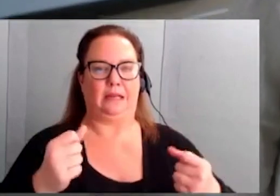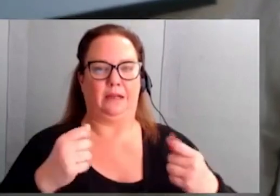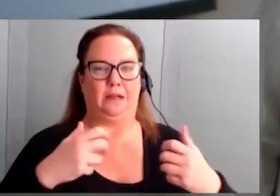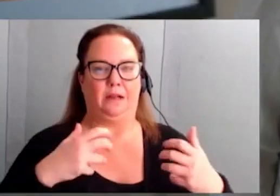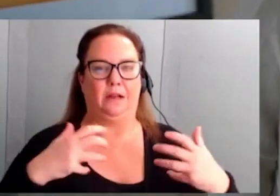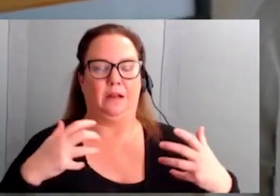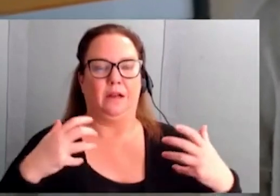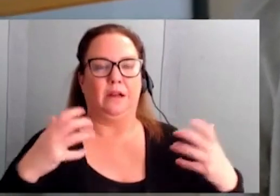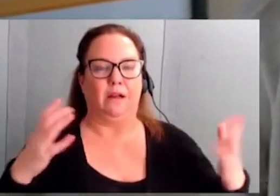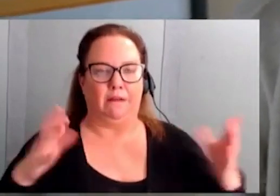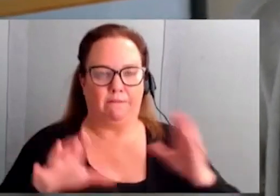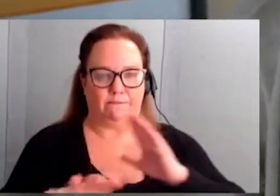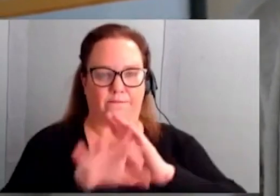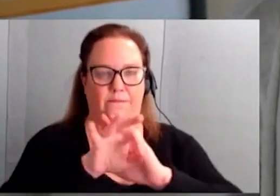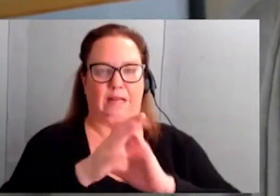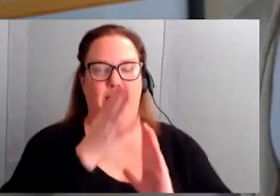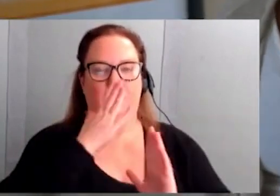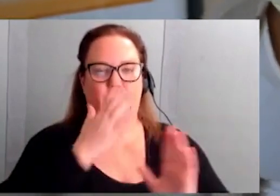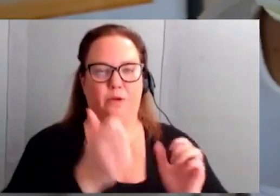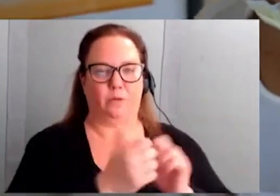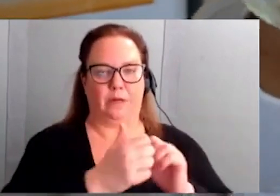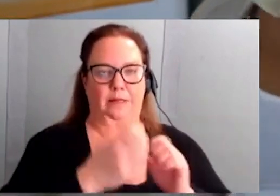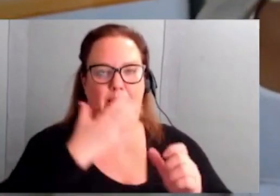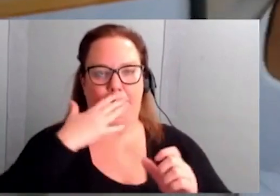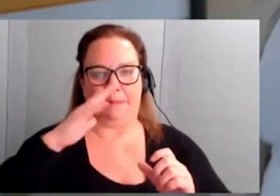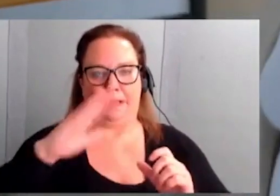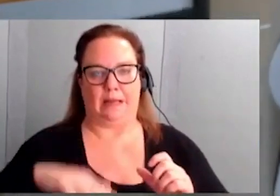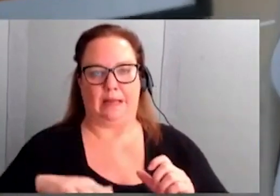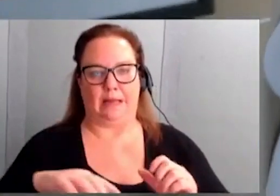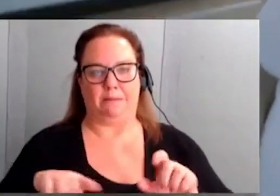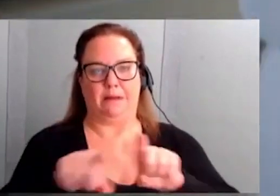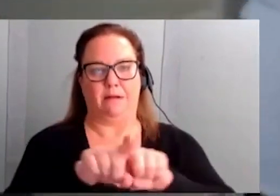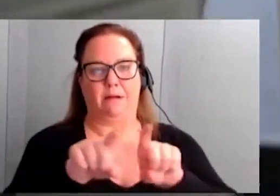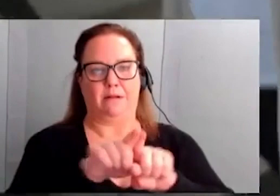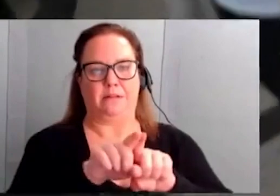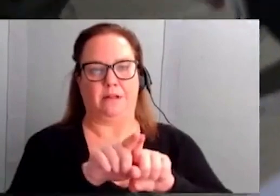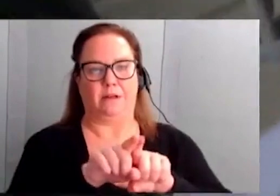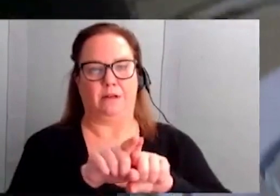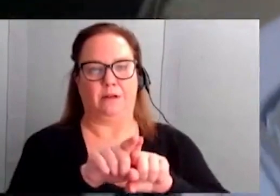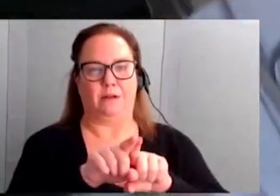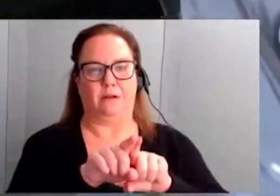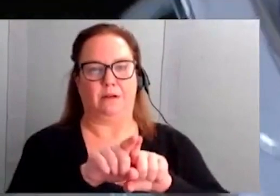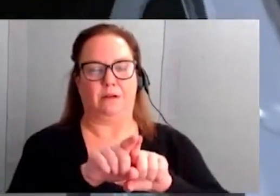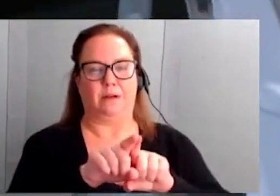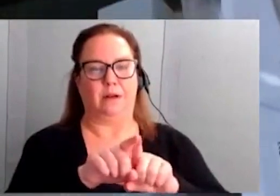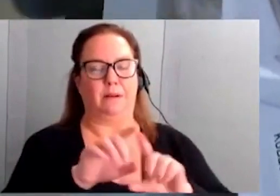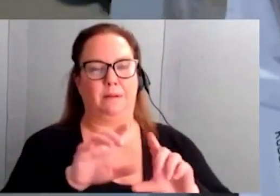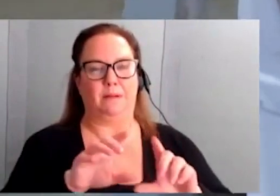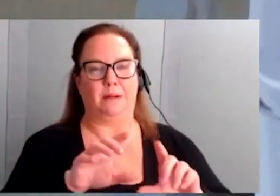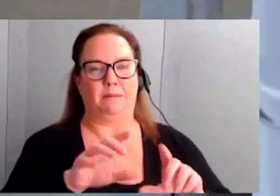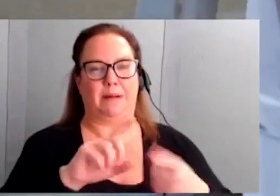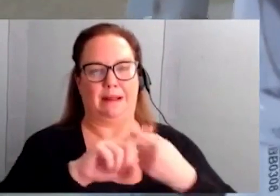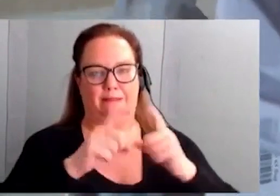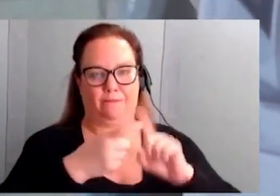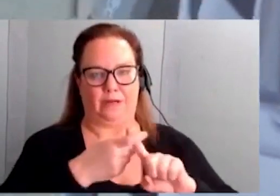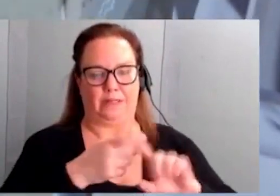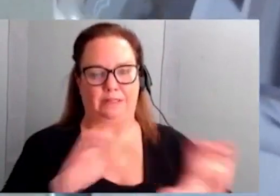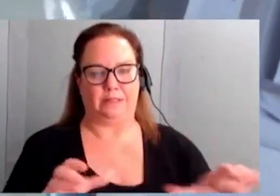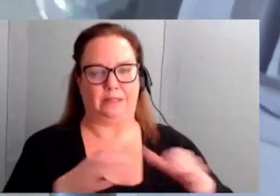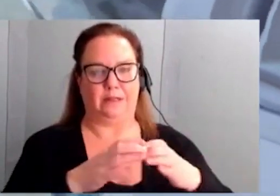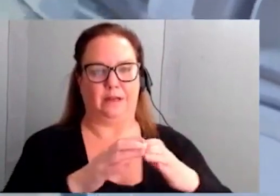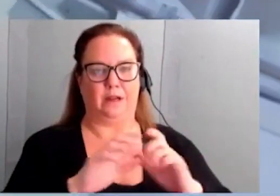find that good with the bad. But also, my incredible selfless friends put together a